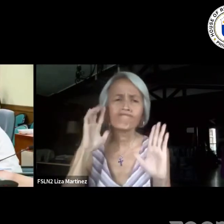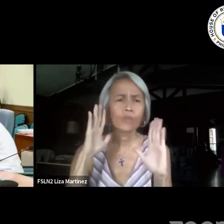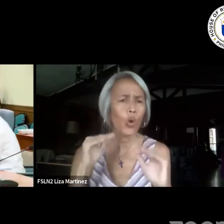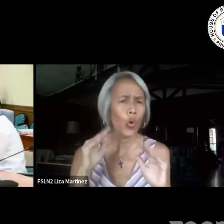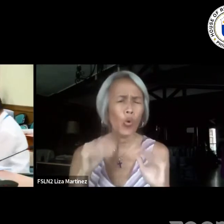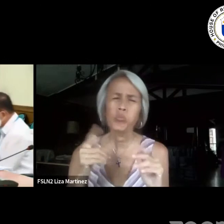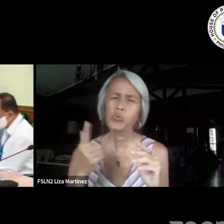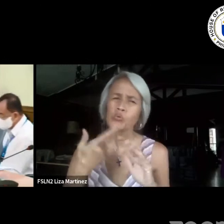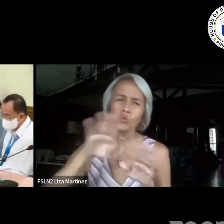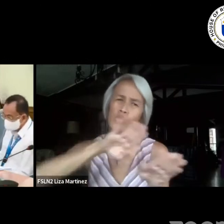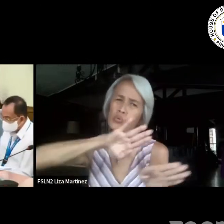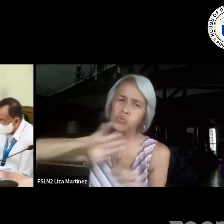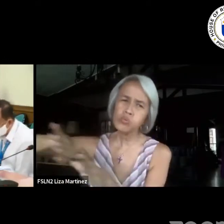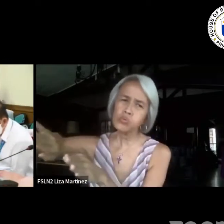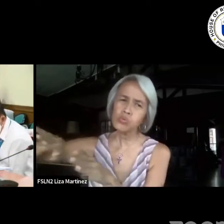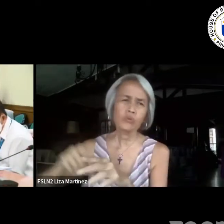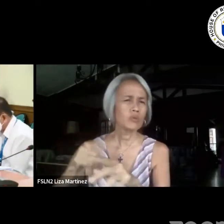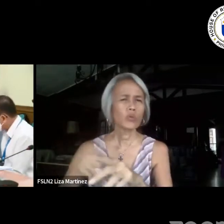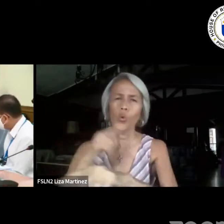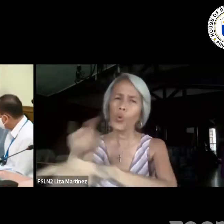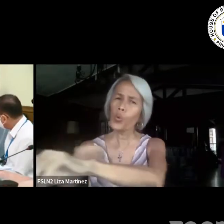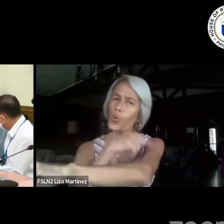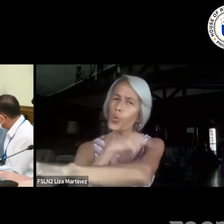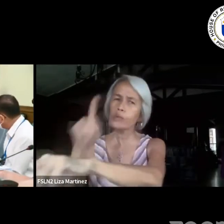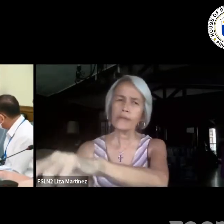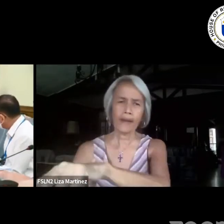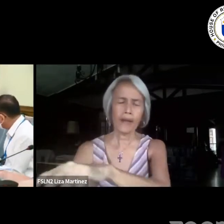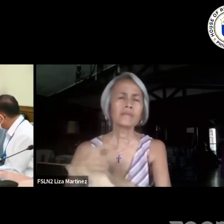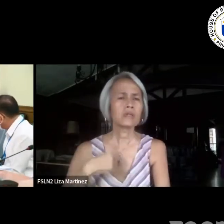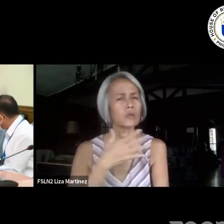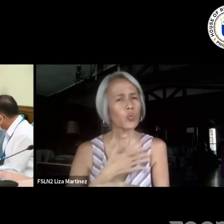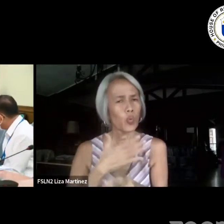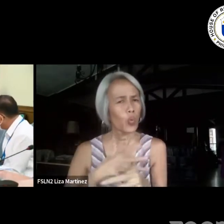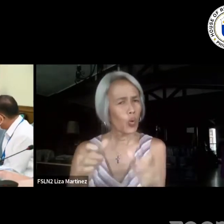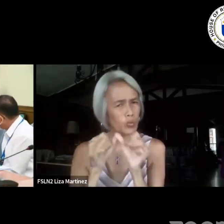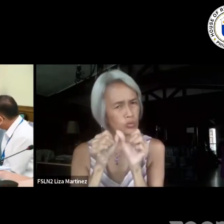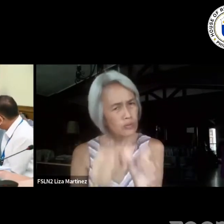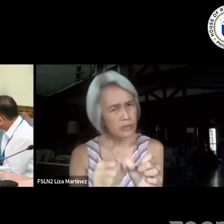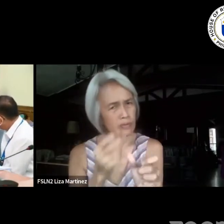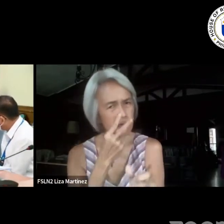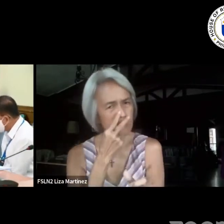marginalized for a long time, and they really want to continue this program.